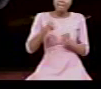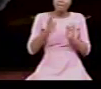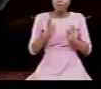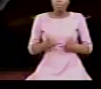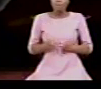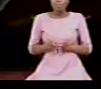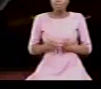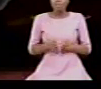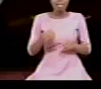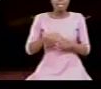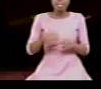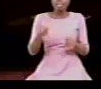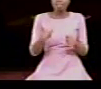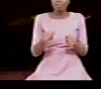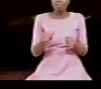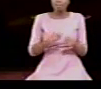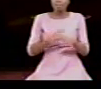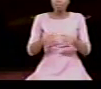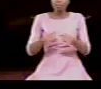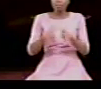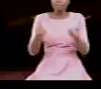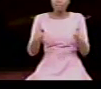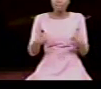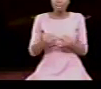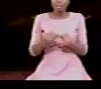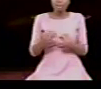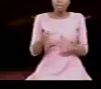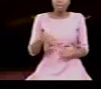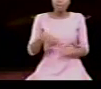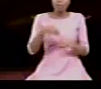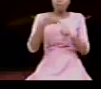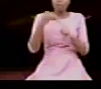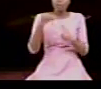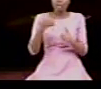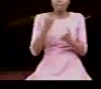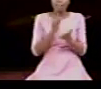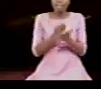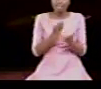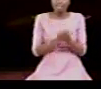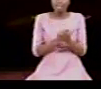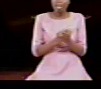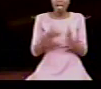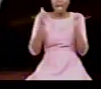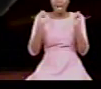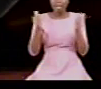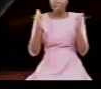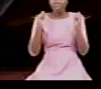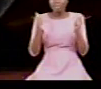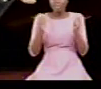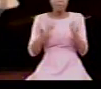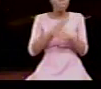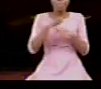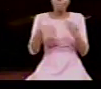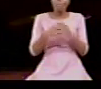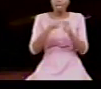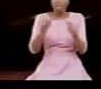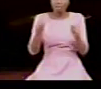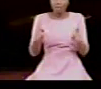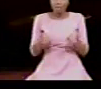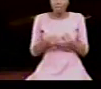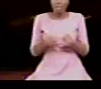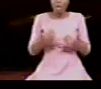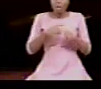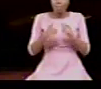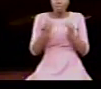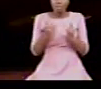not with every aspect. You have spiritual, you have social, you have financial, you have academic, you have all sphere. But I will now narrow